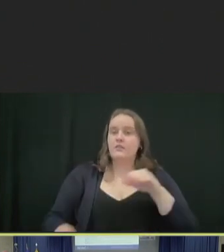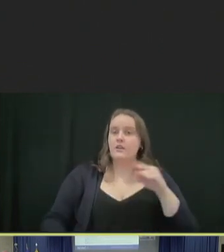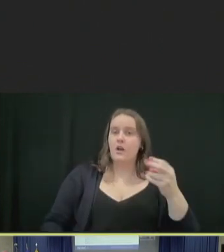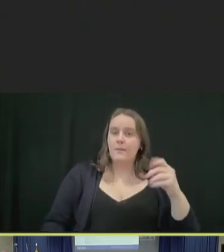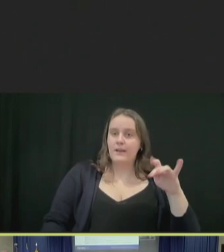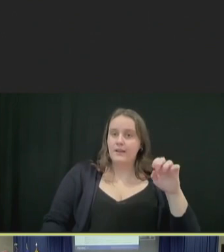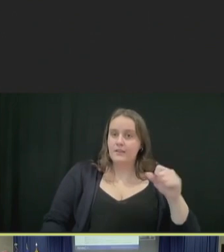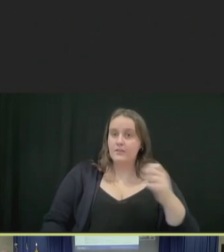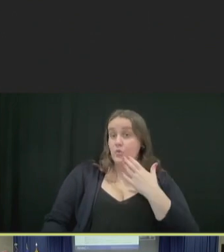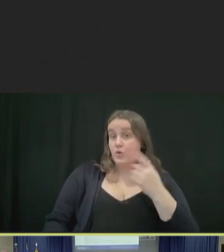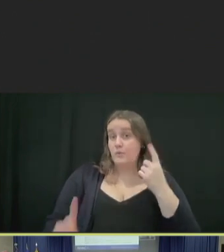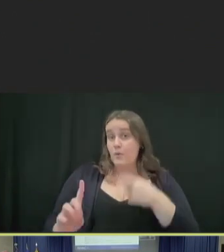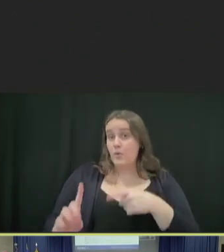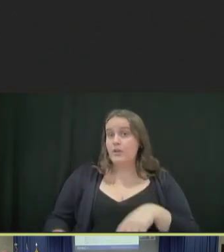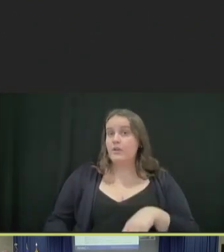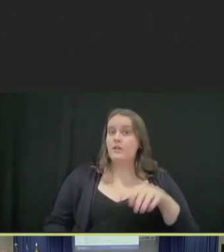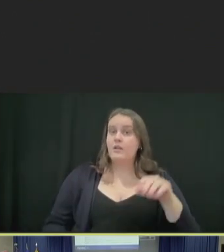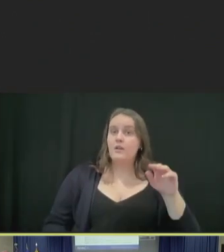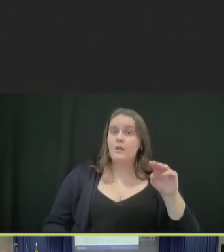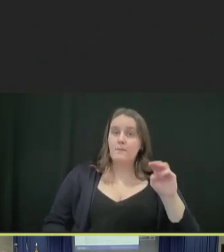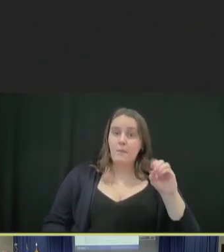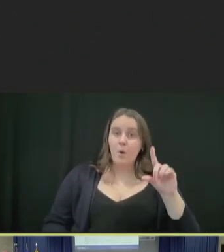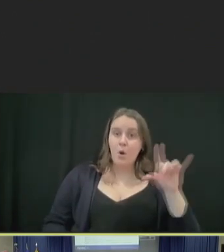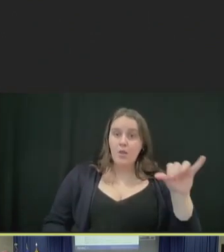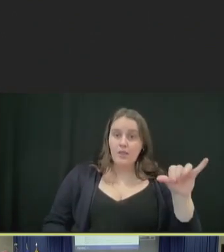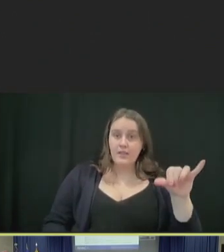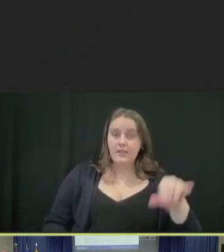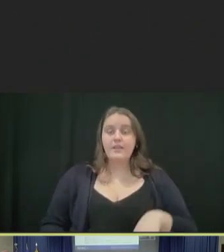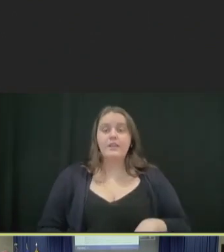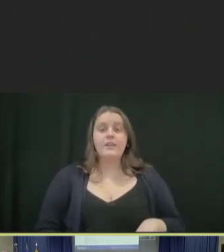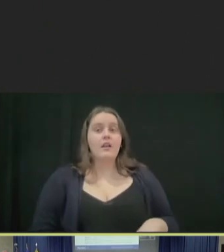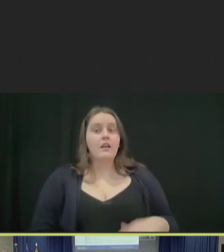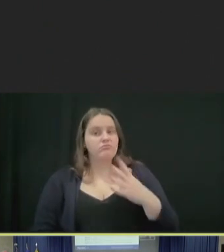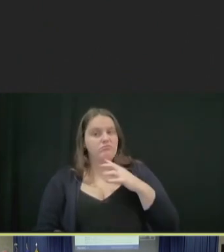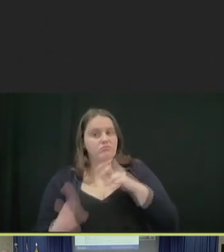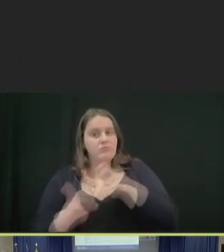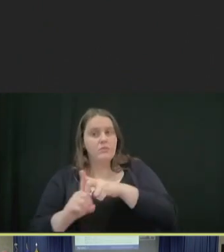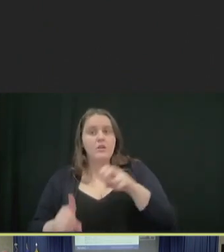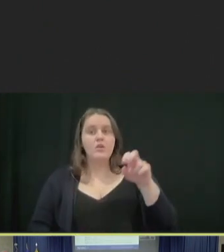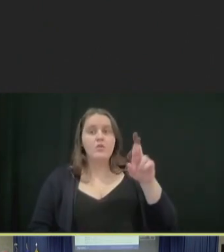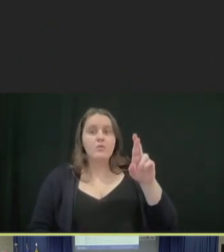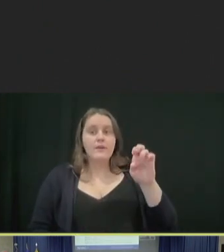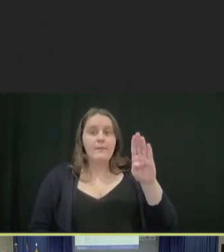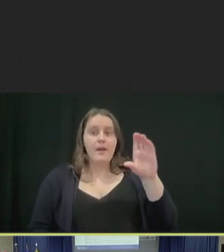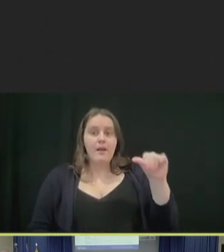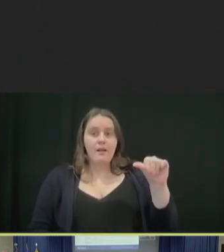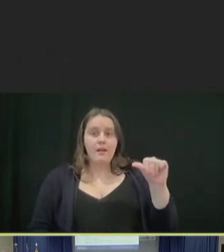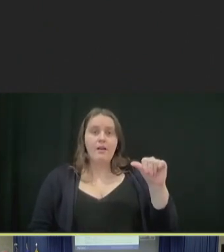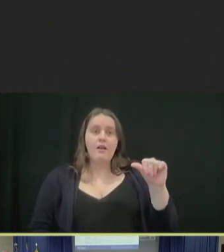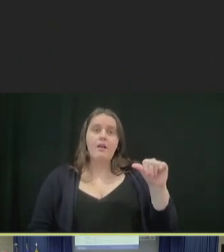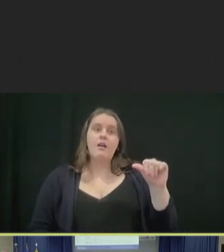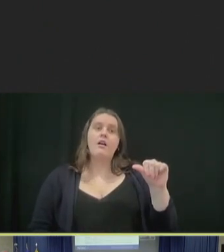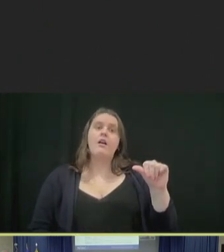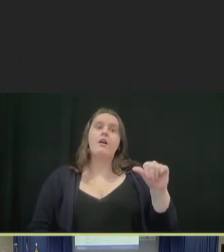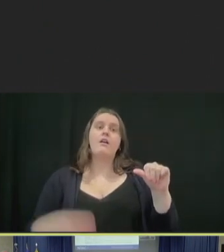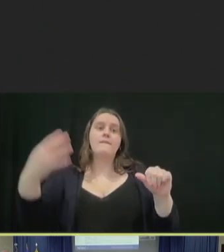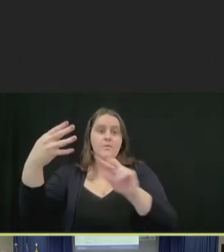Molly? Just adding on to what Rebecca said, I'm wondering if under goal 3